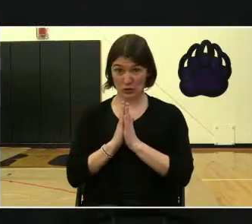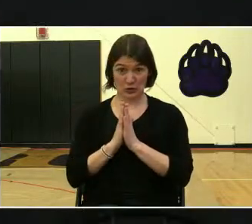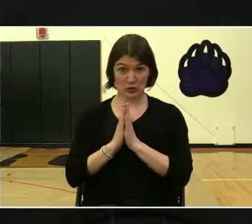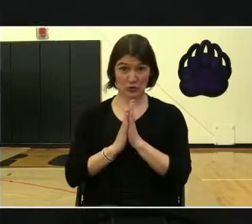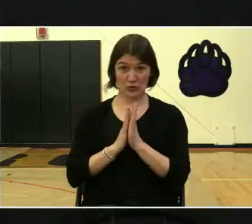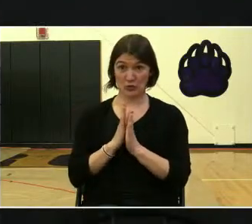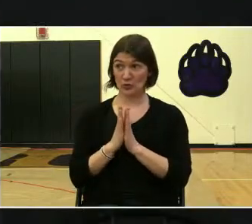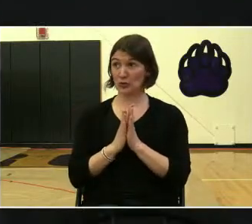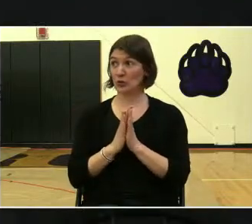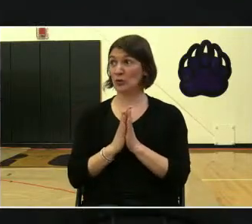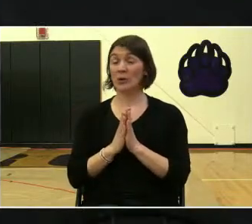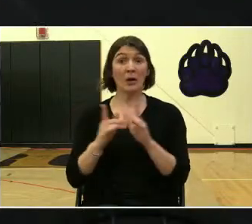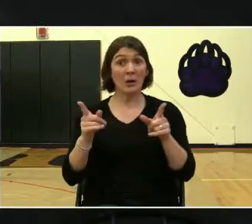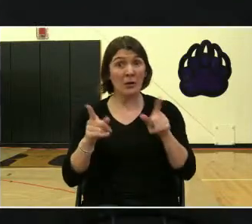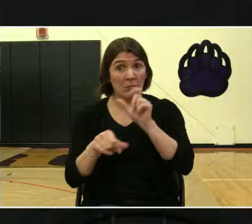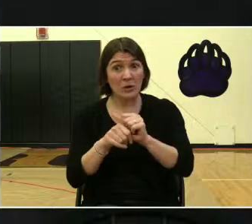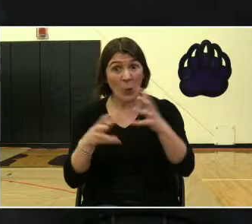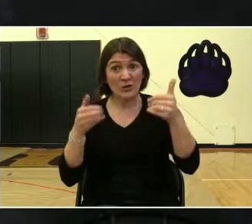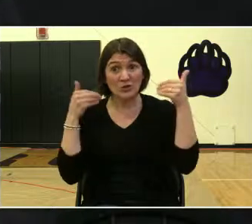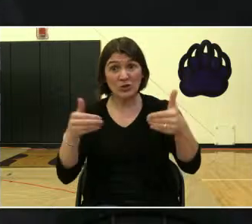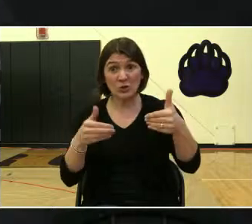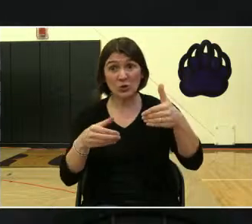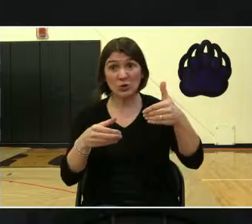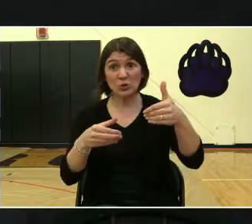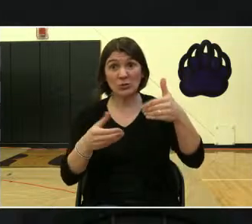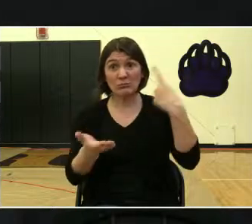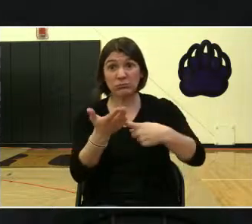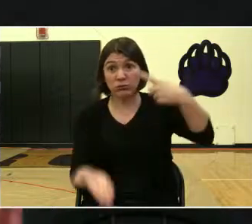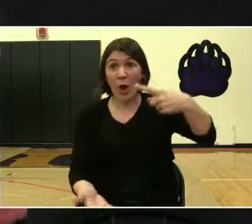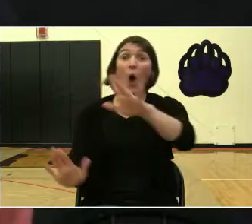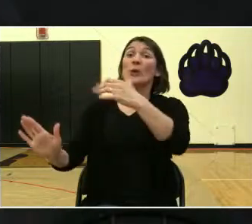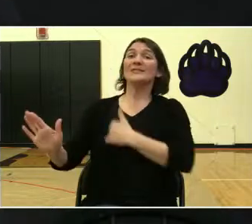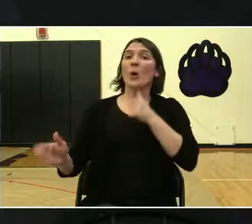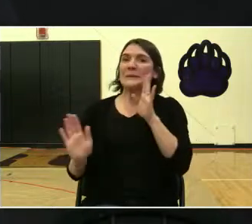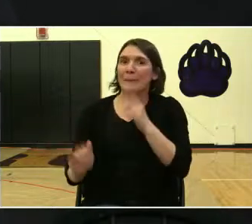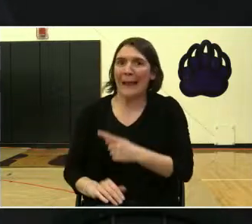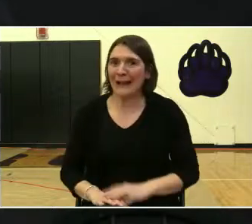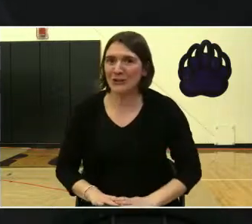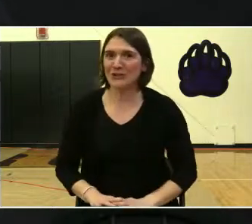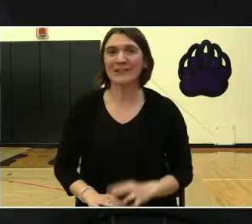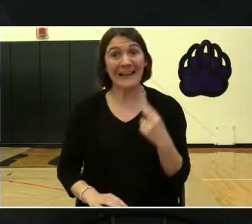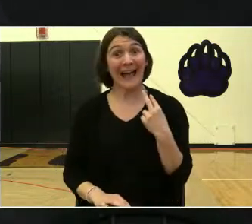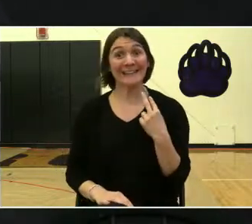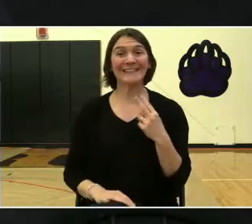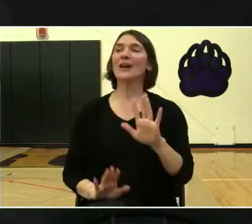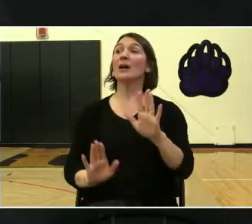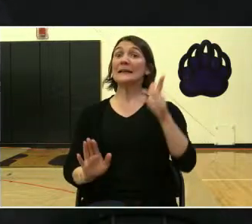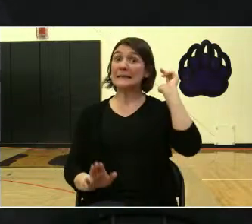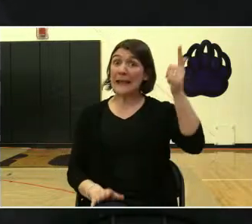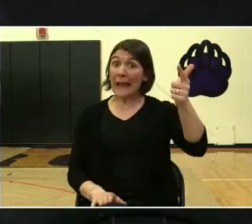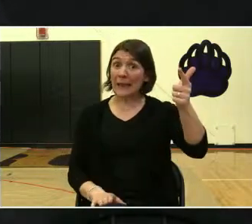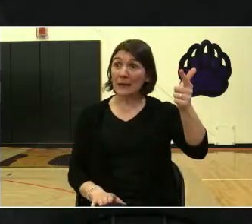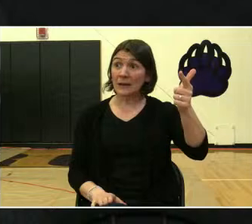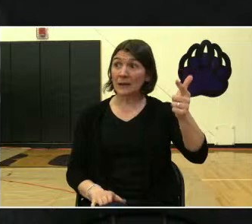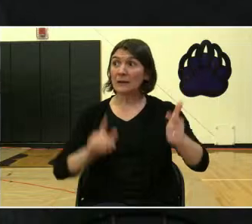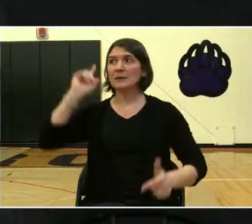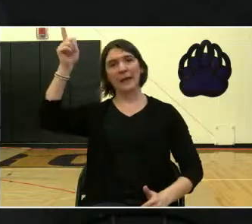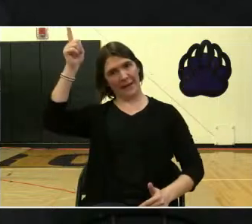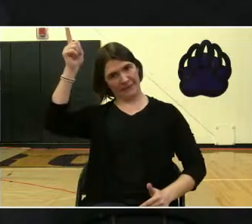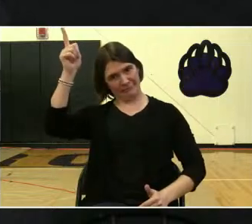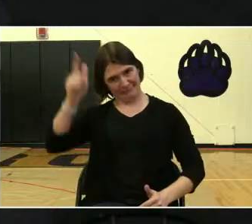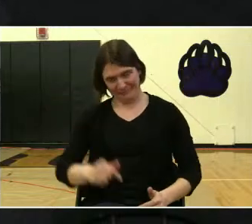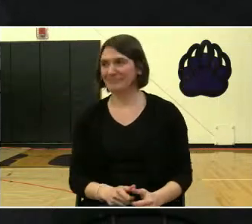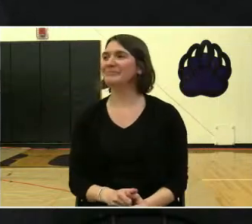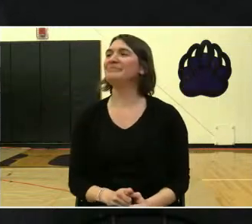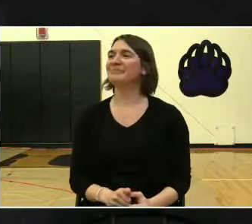Grace there was a call the was that call the question yes all right sorry thank you is there a second for calling the question